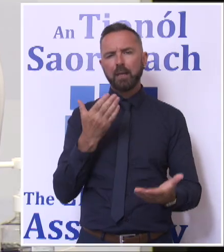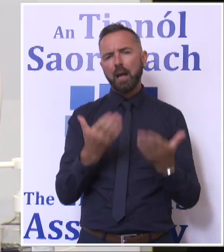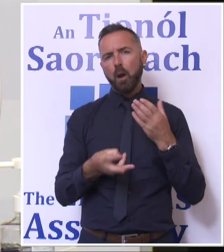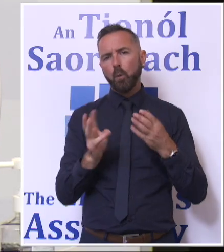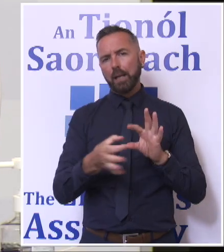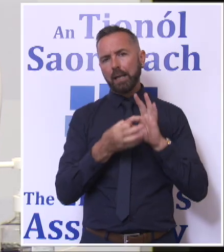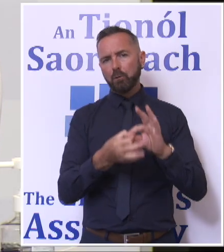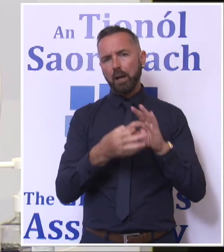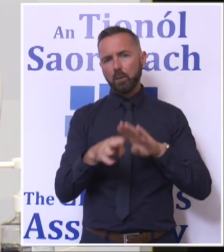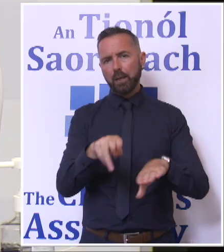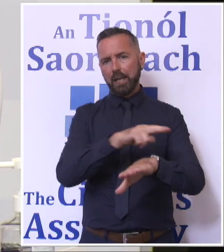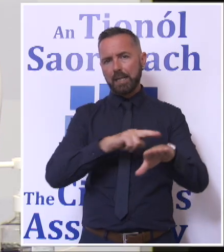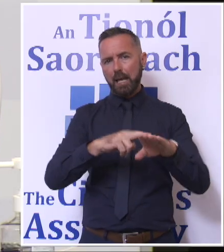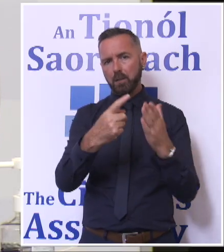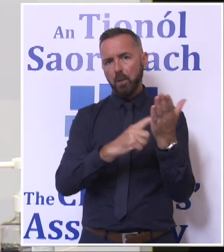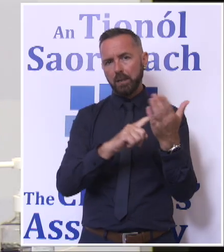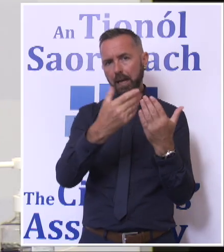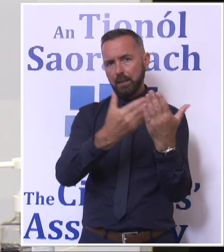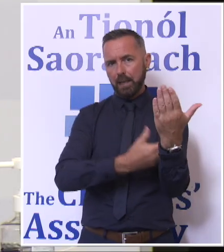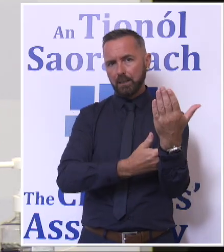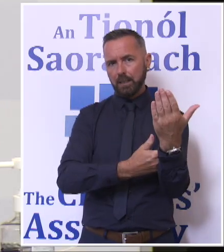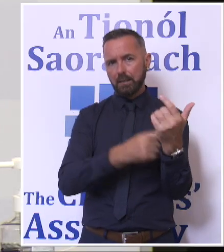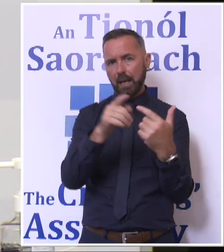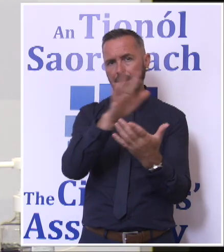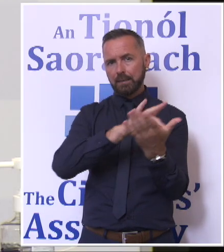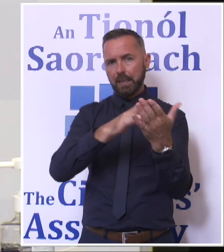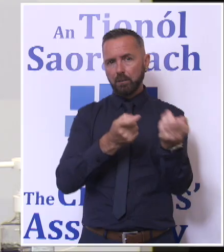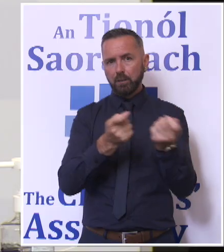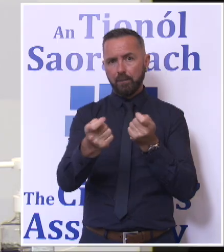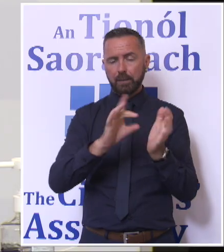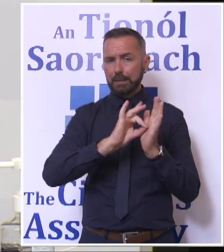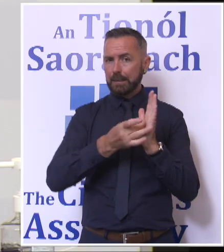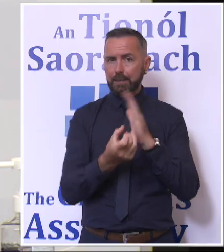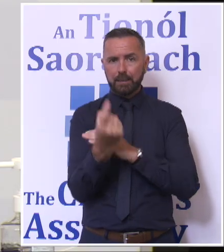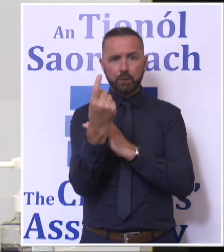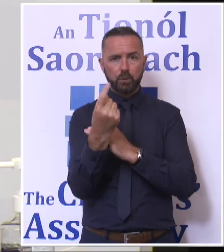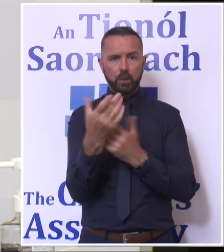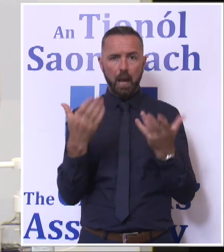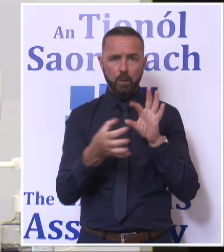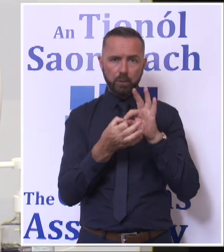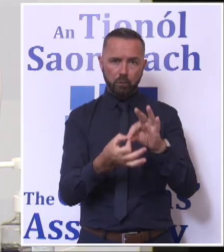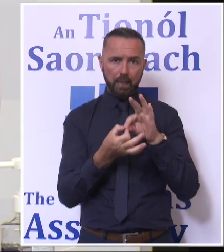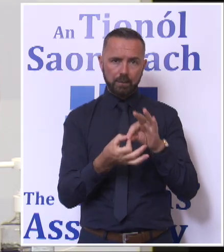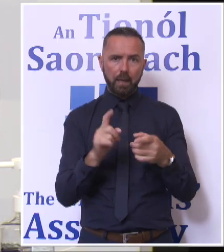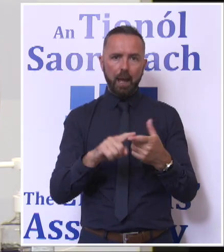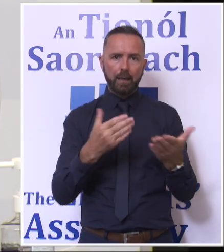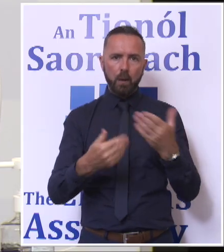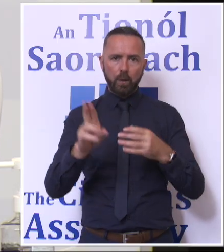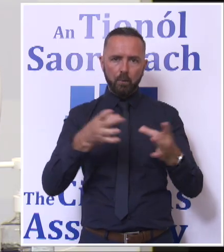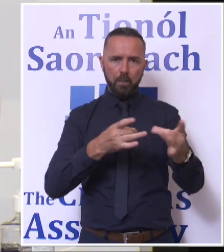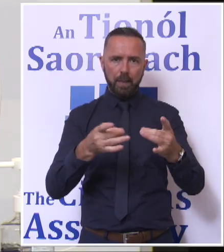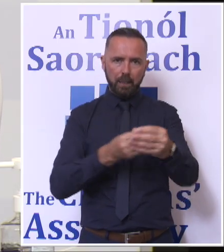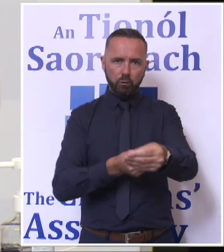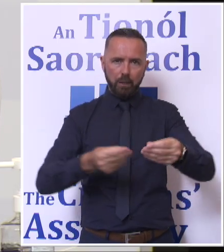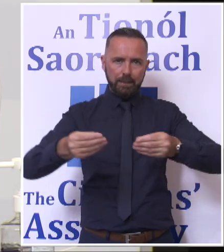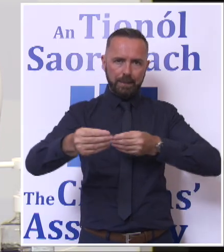with national policy and legislation and central government, a key issue? And how will we make that transition so